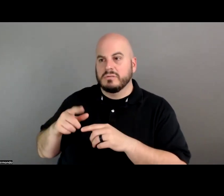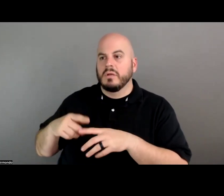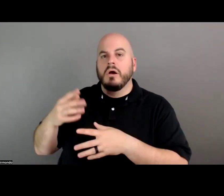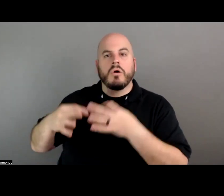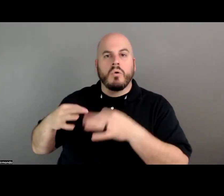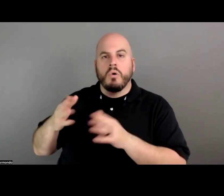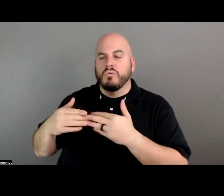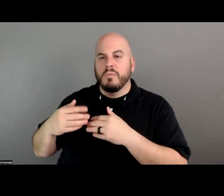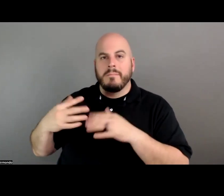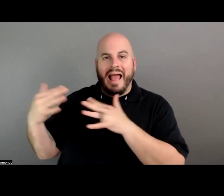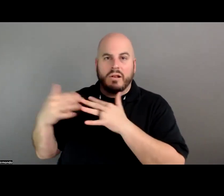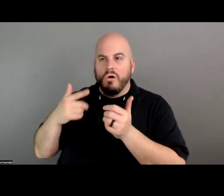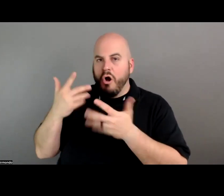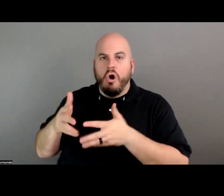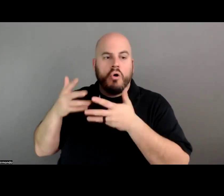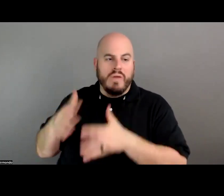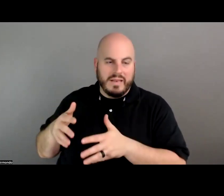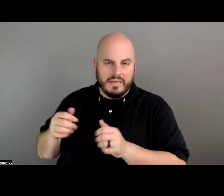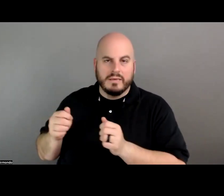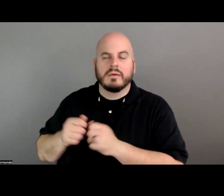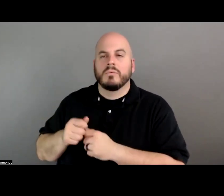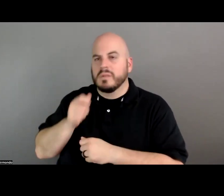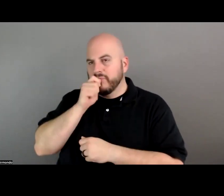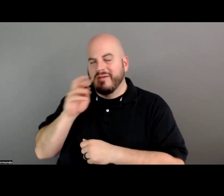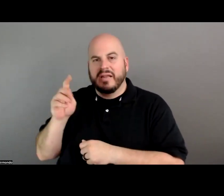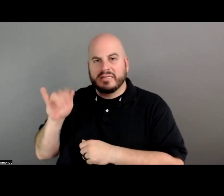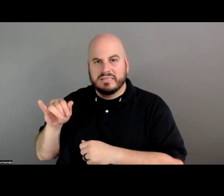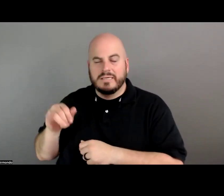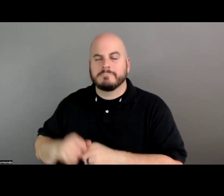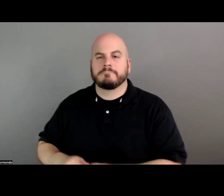which is Thanks. private entity. Okay, we'll do one more question if that's okay